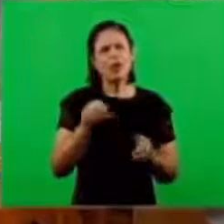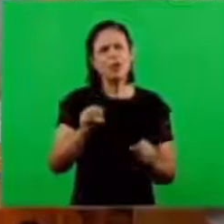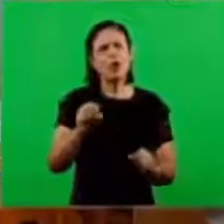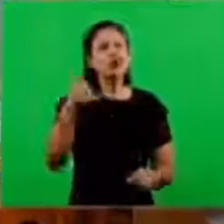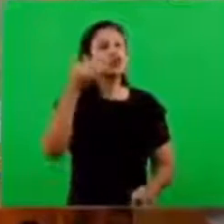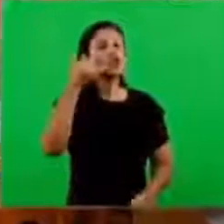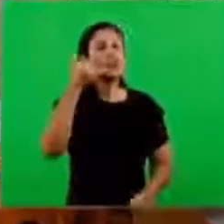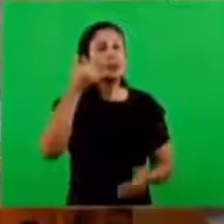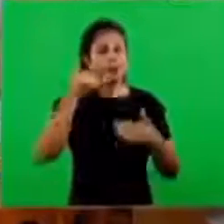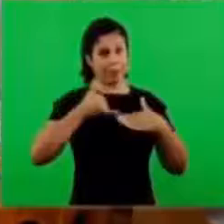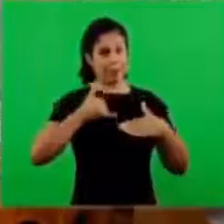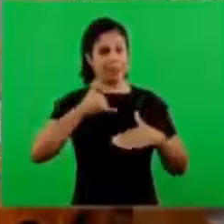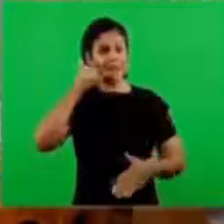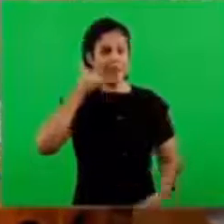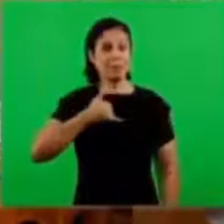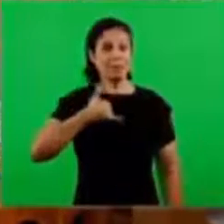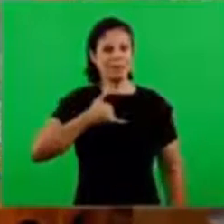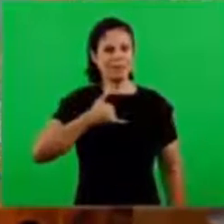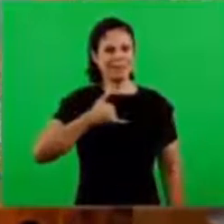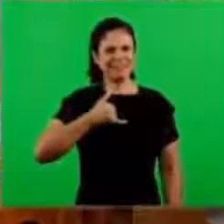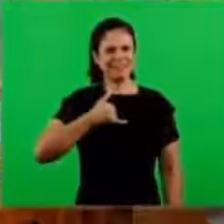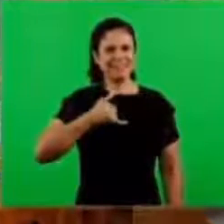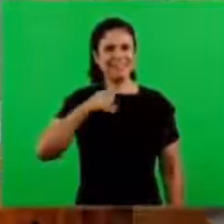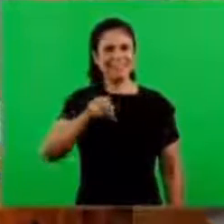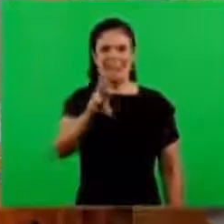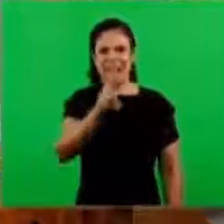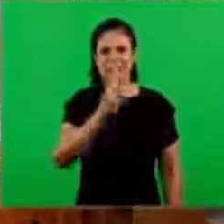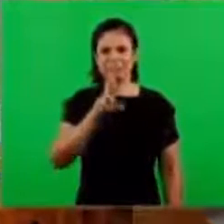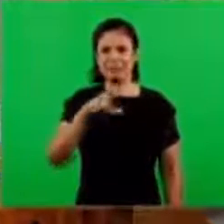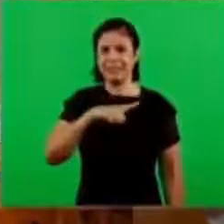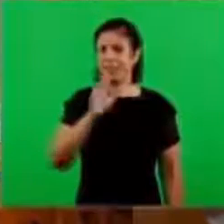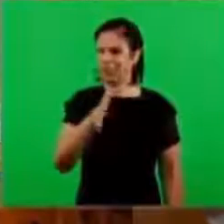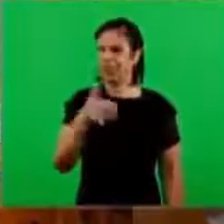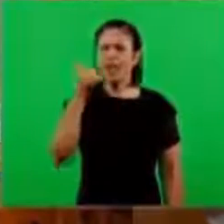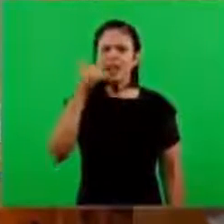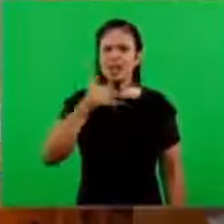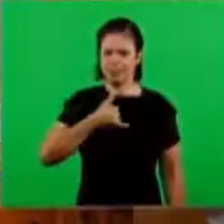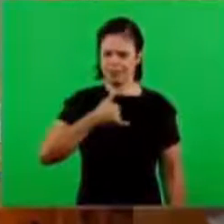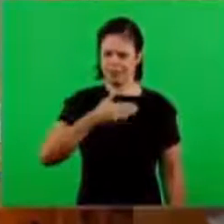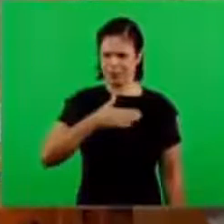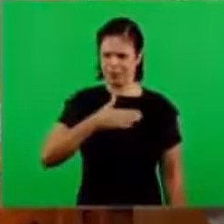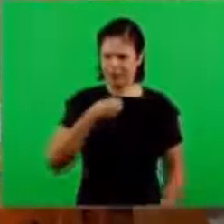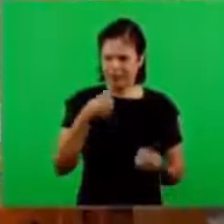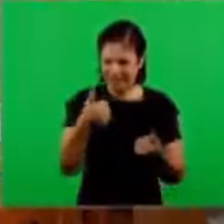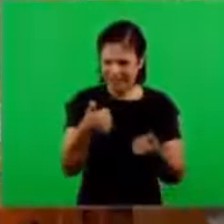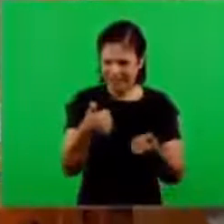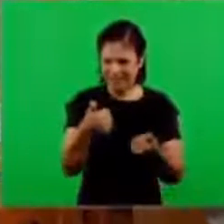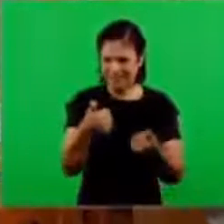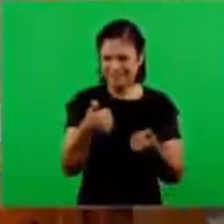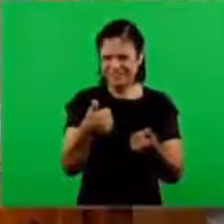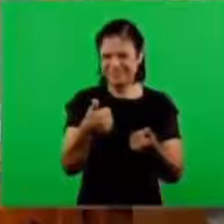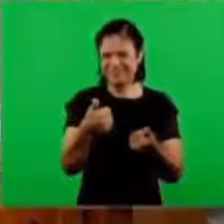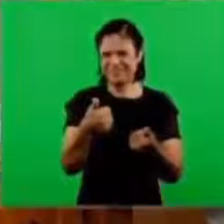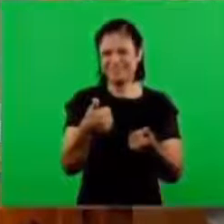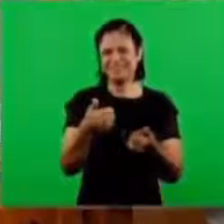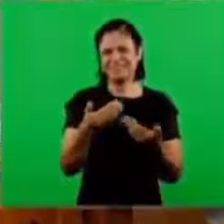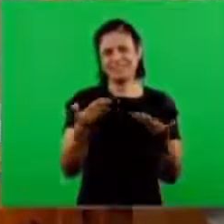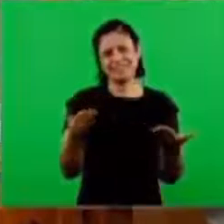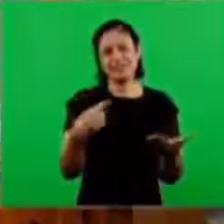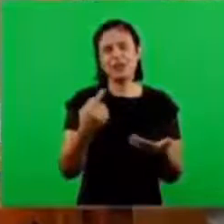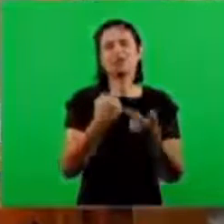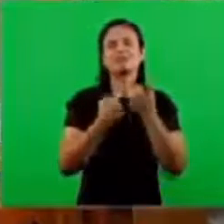Would love to receive an answer from the phone for those that have already answered these questions in each